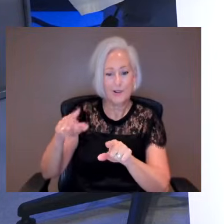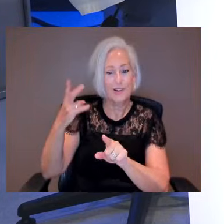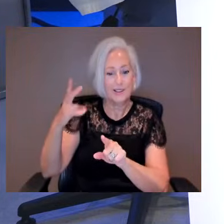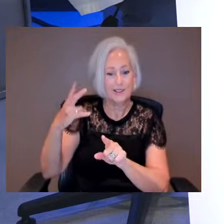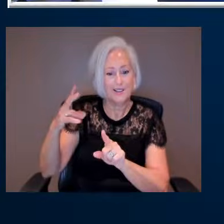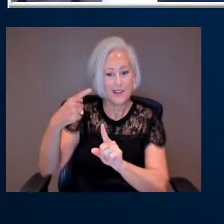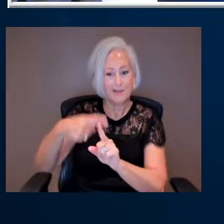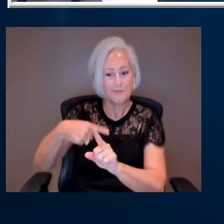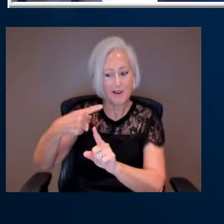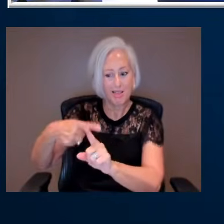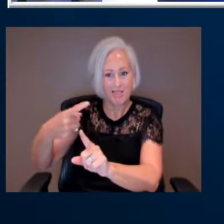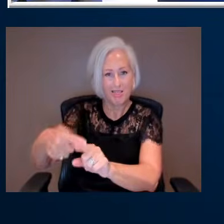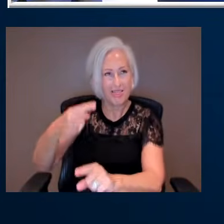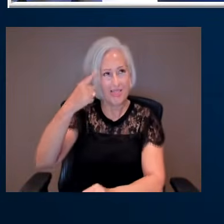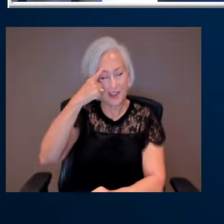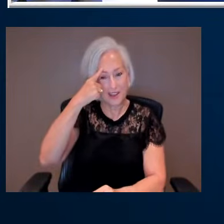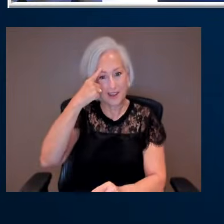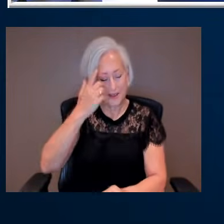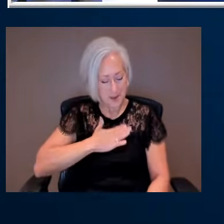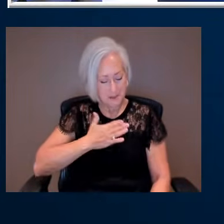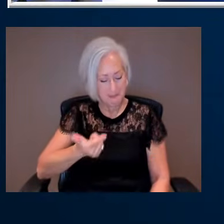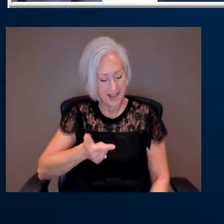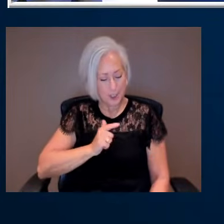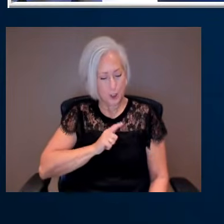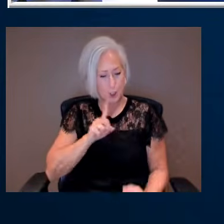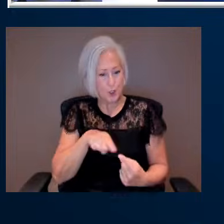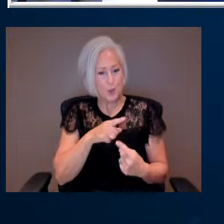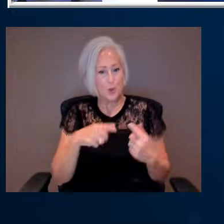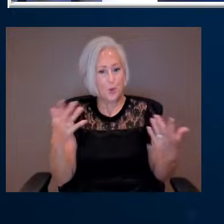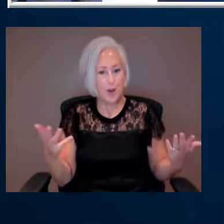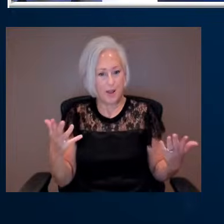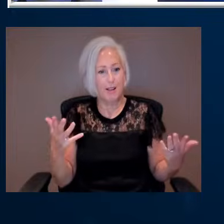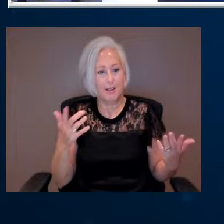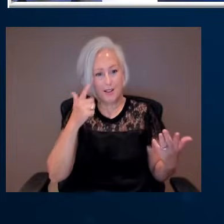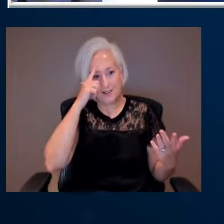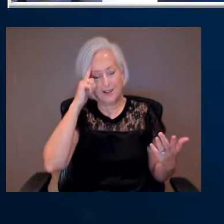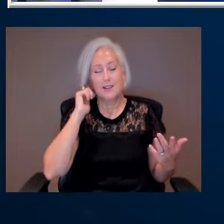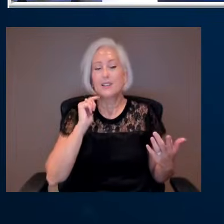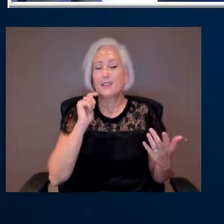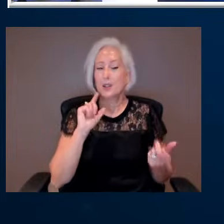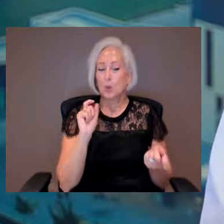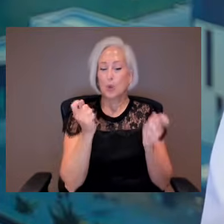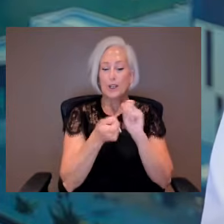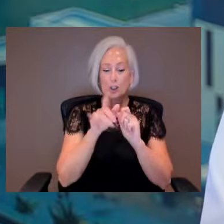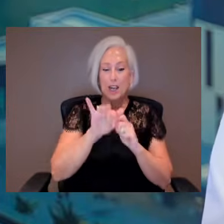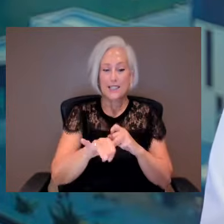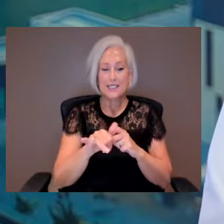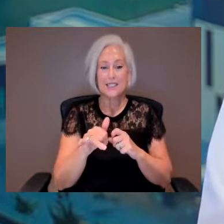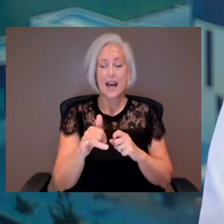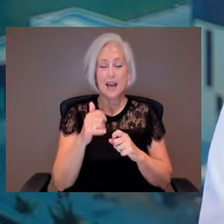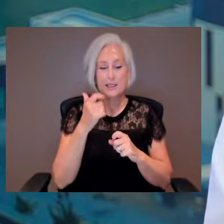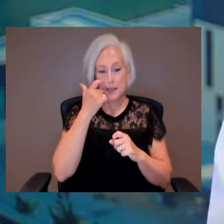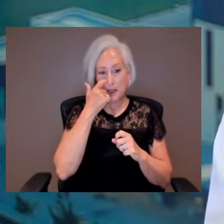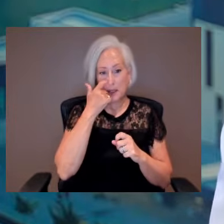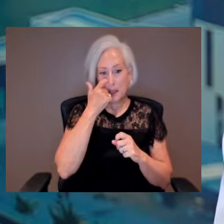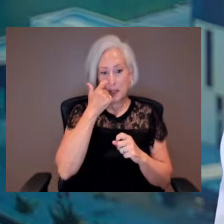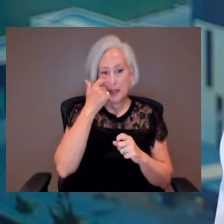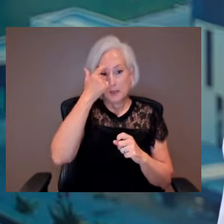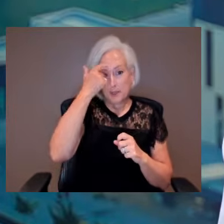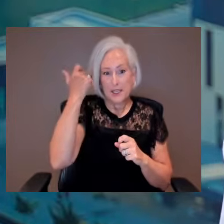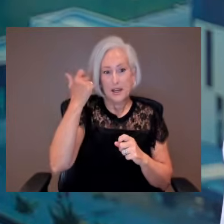turn coming? Well, and we have changed it to some degree because traditionally there are patients who have more advanced cancers that